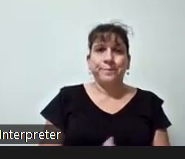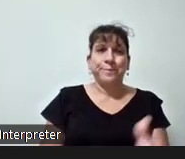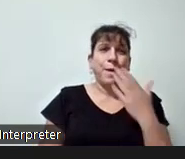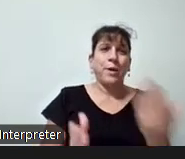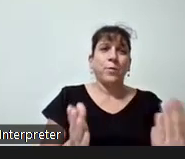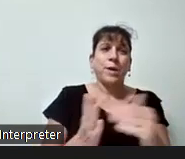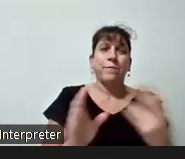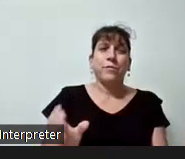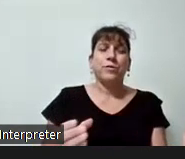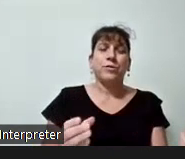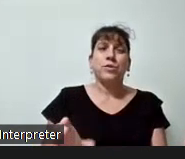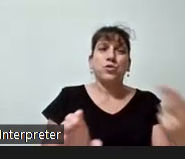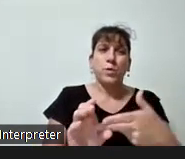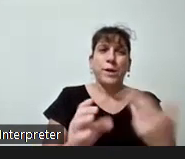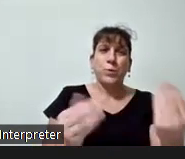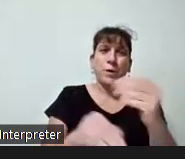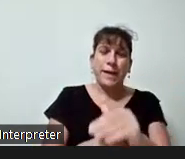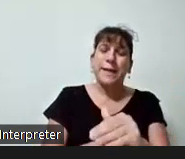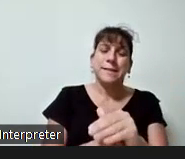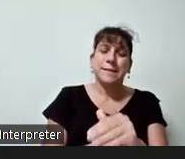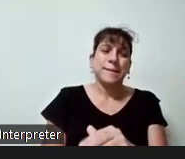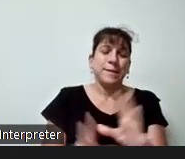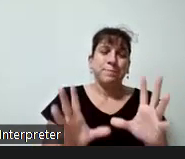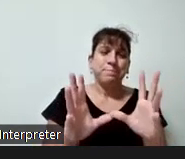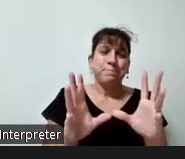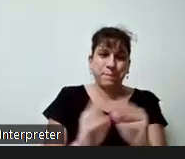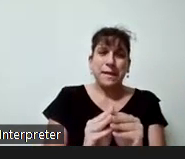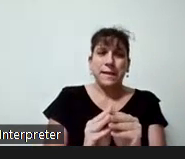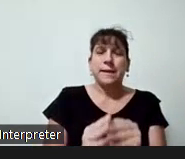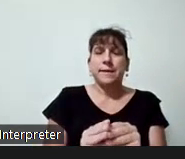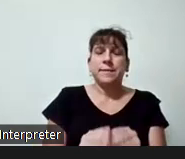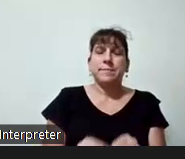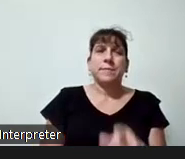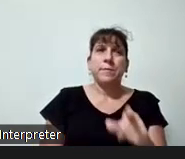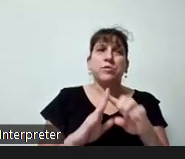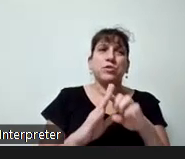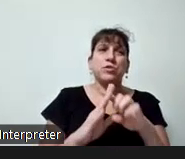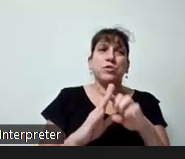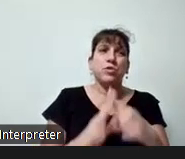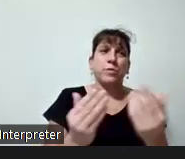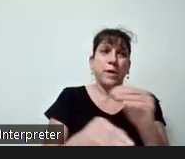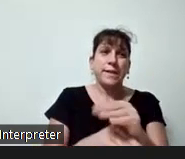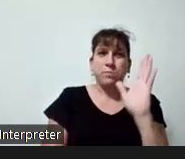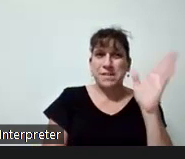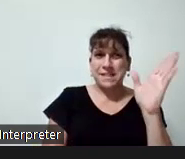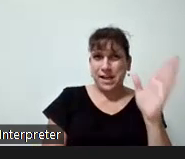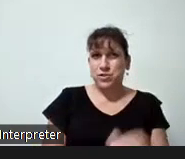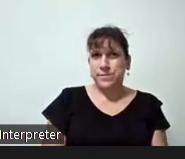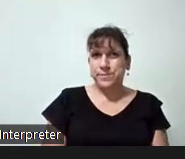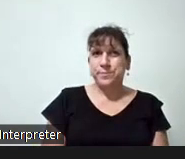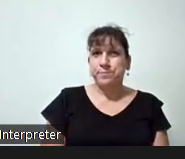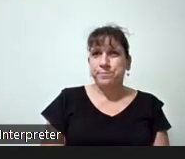Thank you again for joining tonight's New Glenridge Area Middle School Construction Update Meeting. We will get started with tonight's presentation.